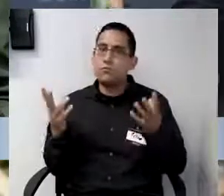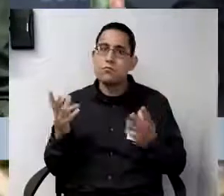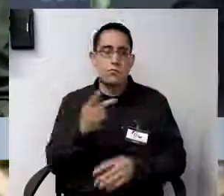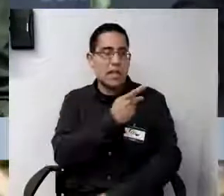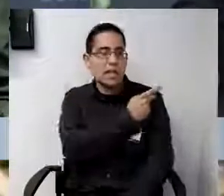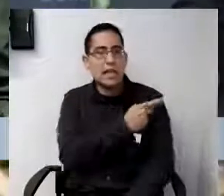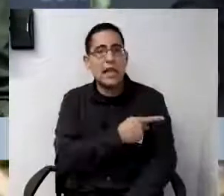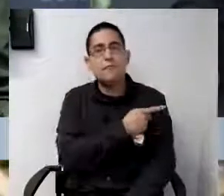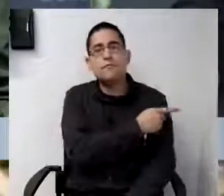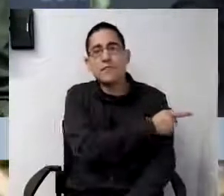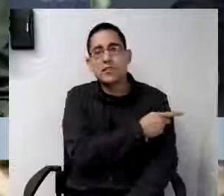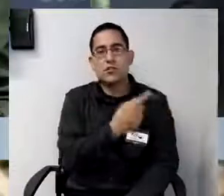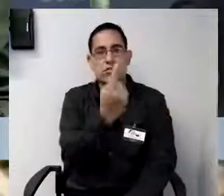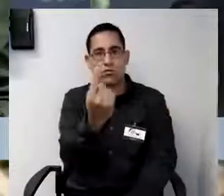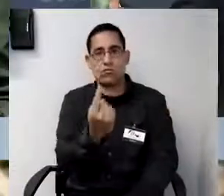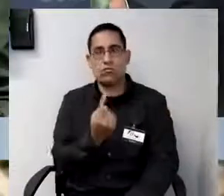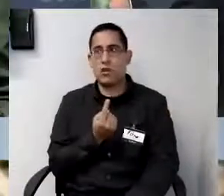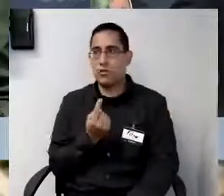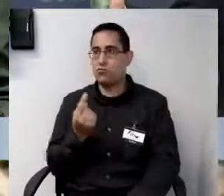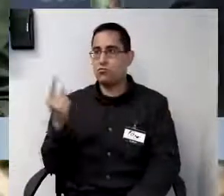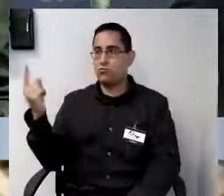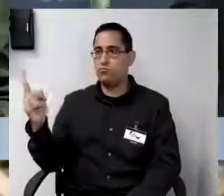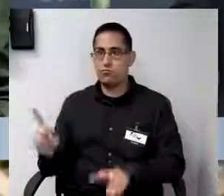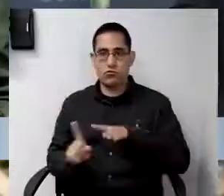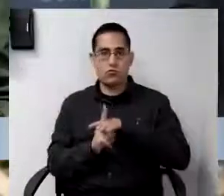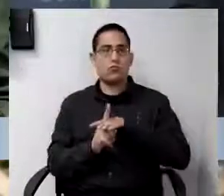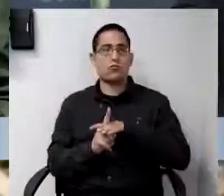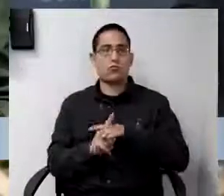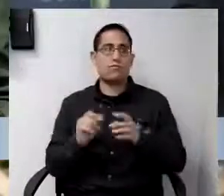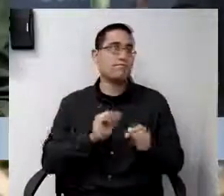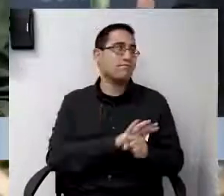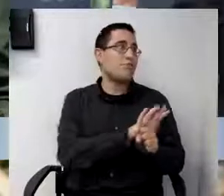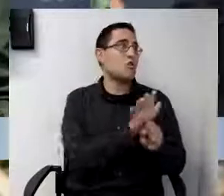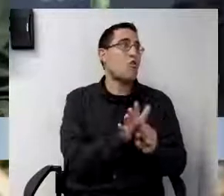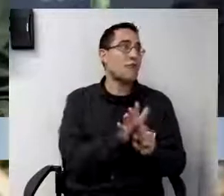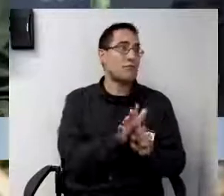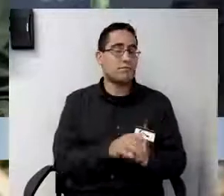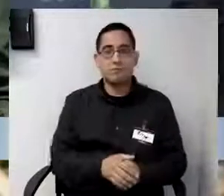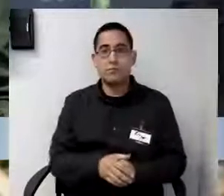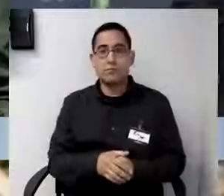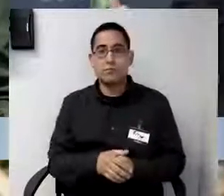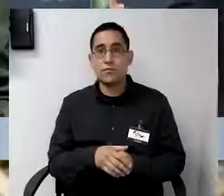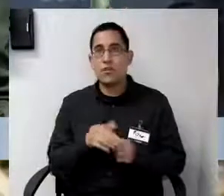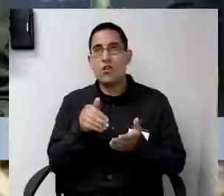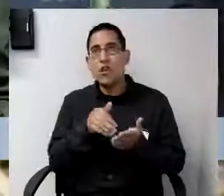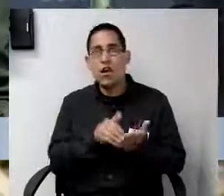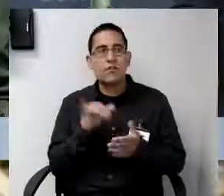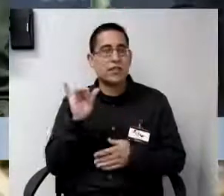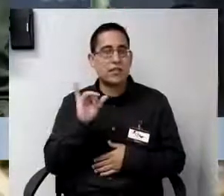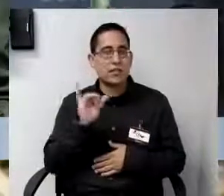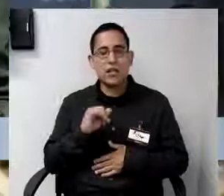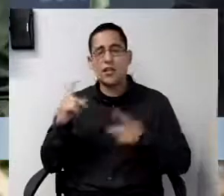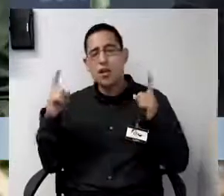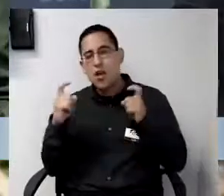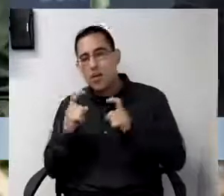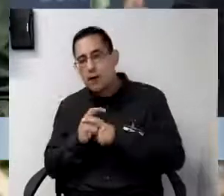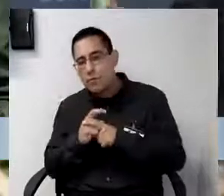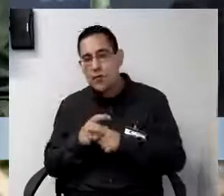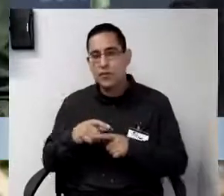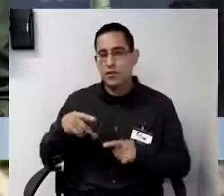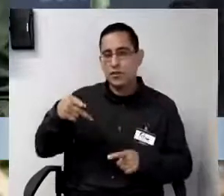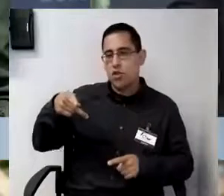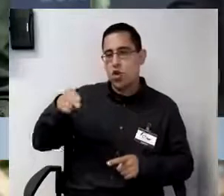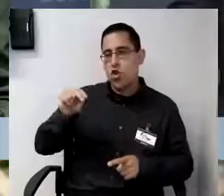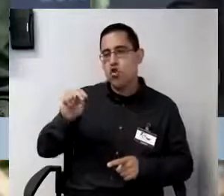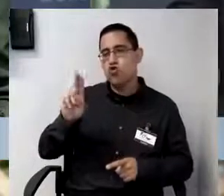with the singular diagnosis of COVID, and often complex pneumonia, complex respiratory conditions